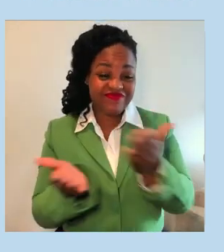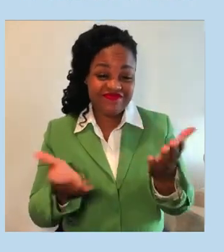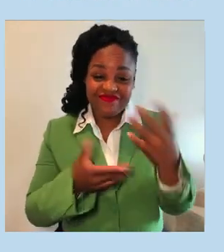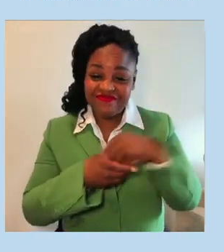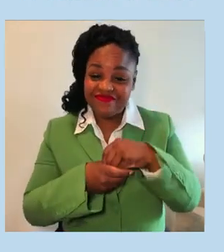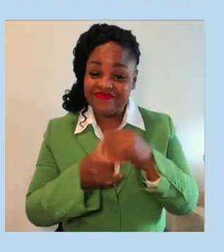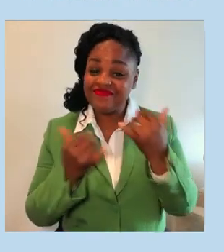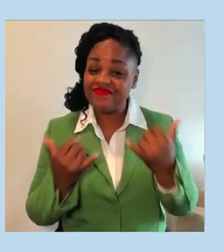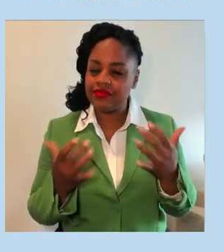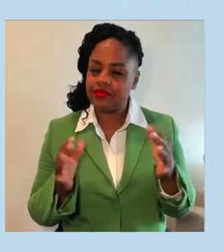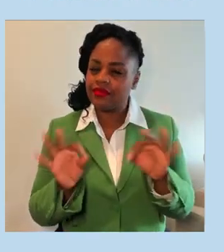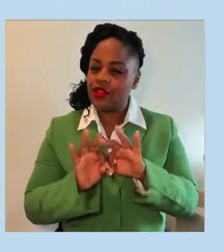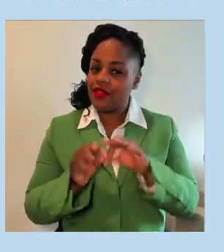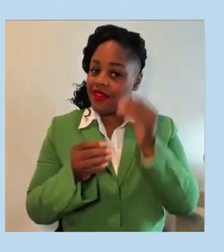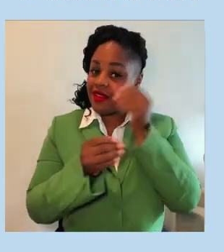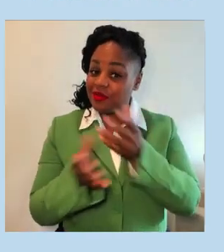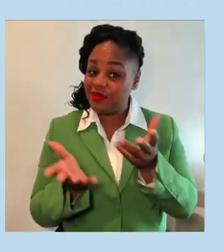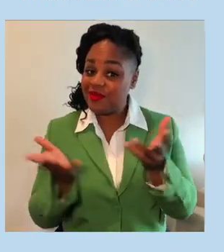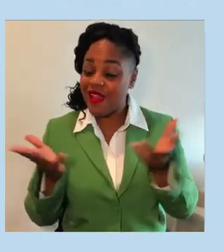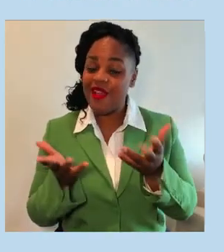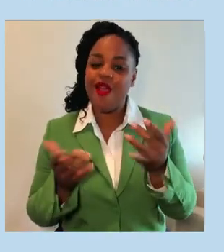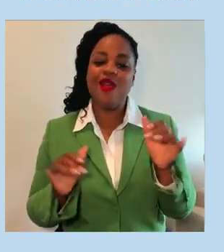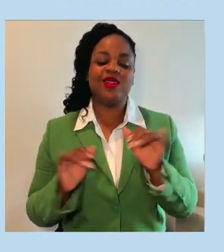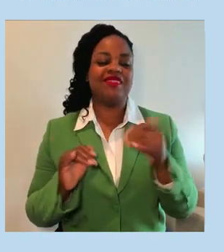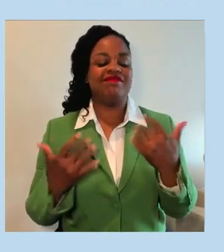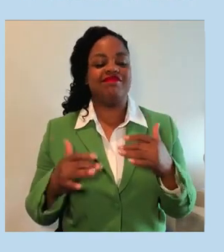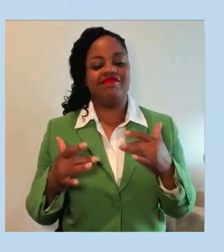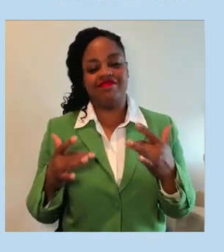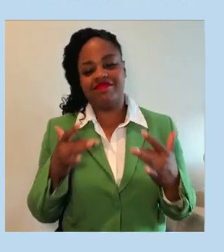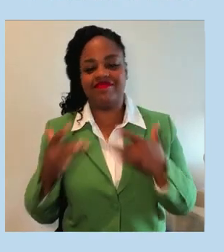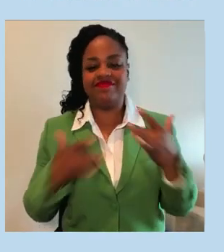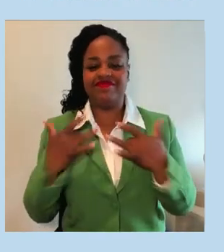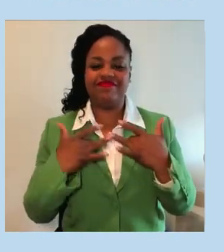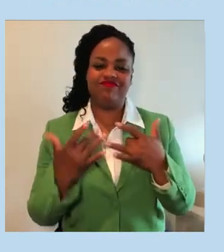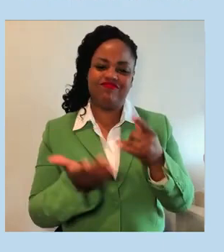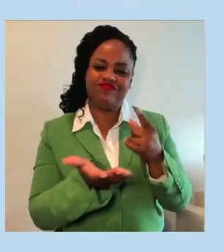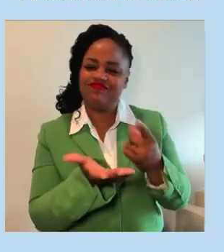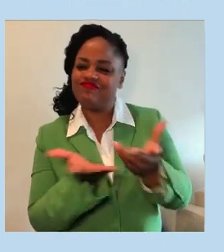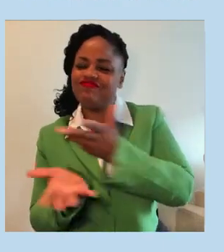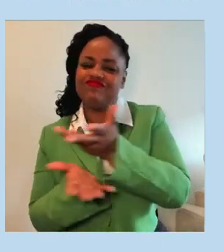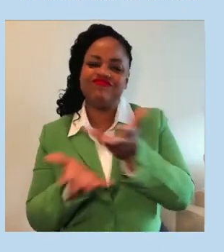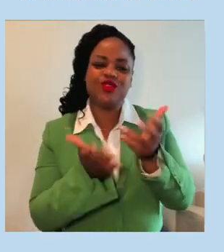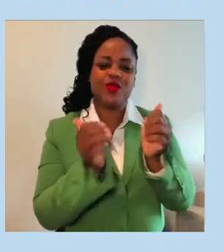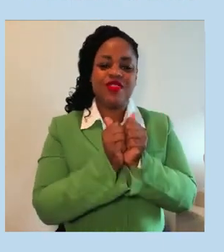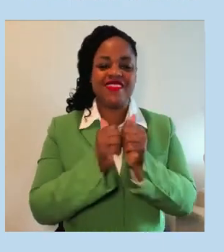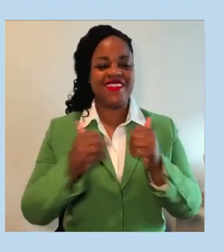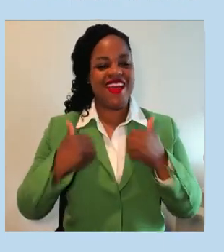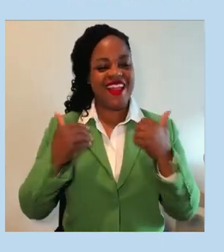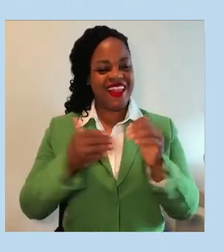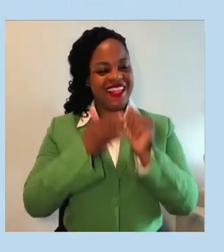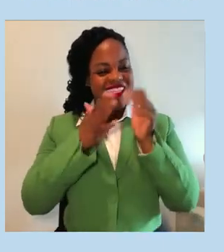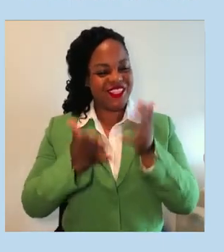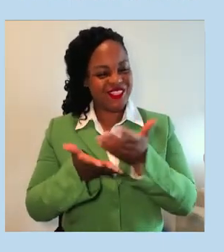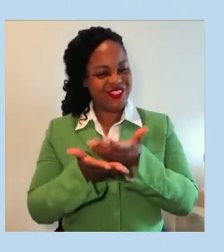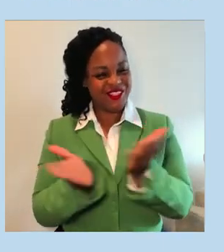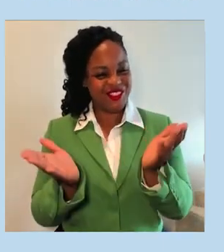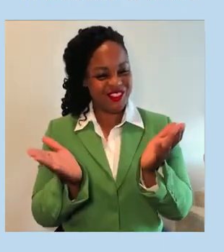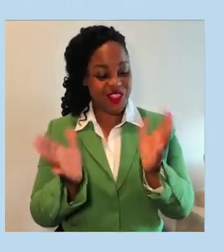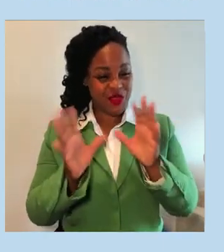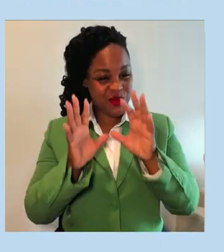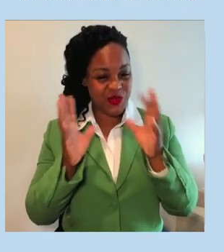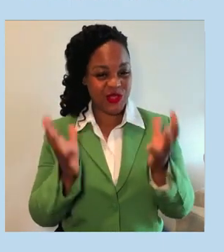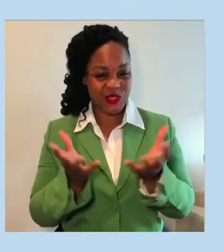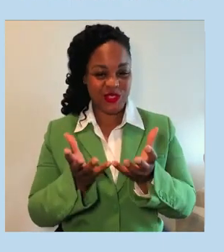from around the world. I'm joined here today by the Secretary of State, Antony Blinken, the Acting Director of the Office